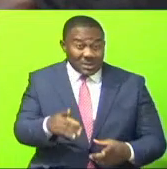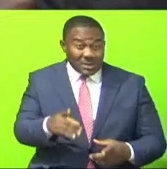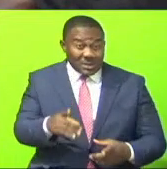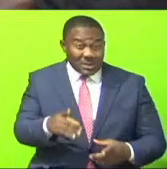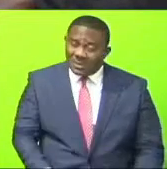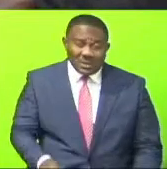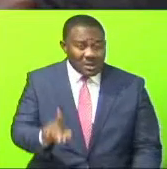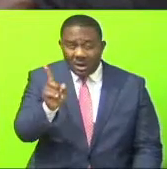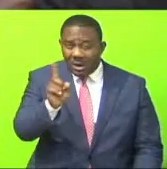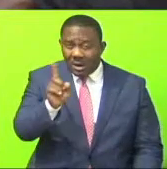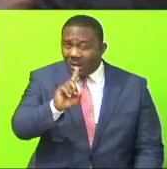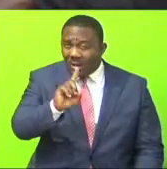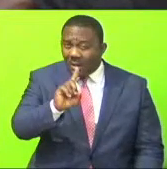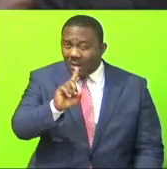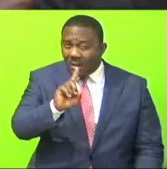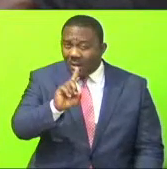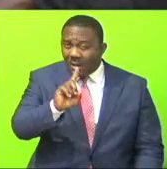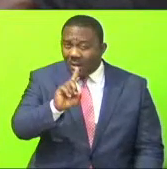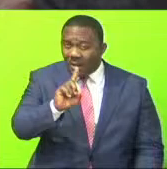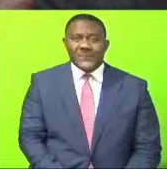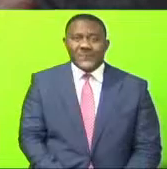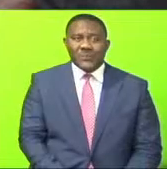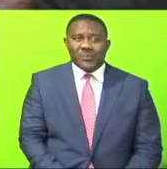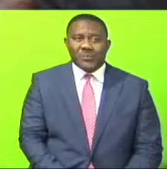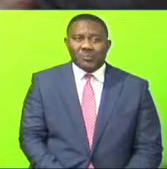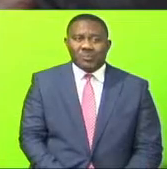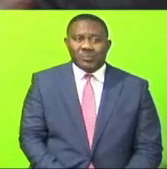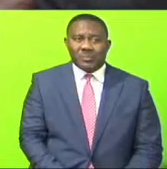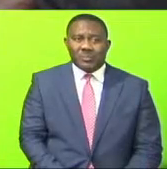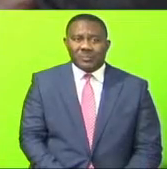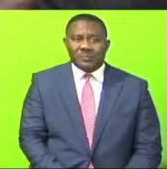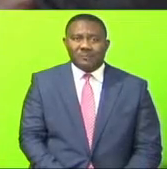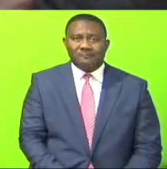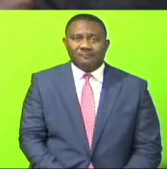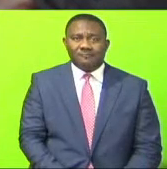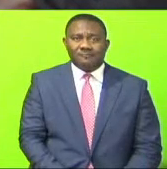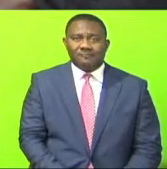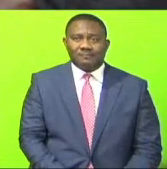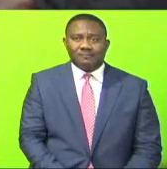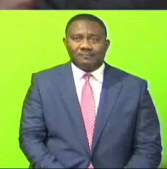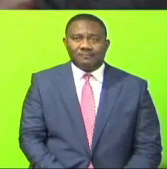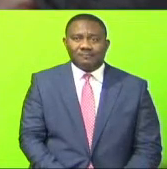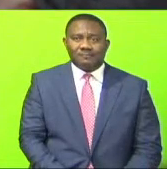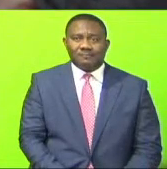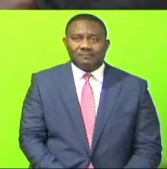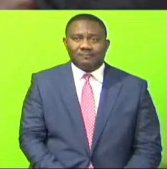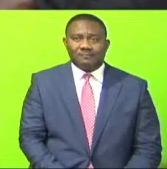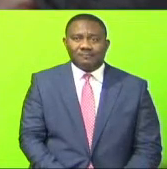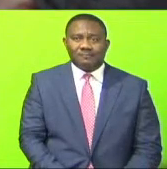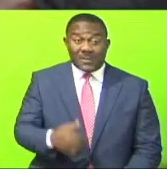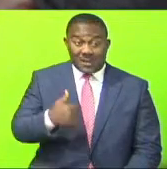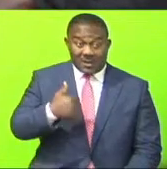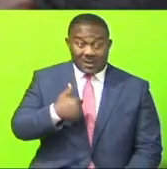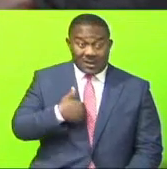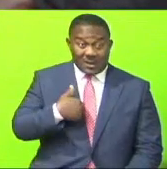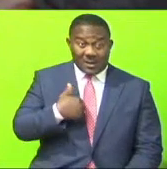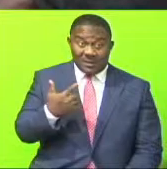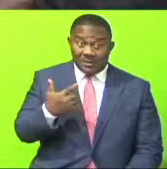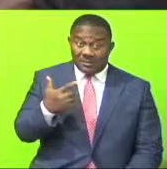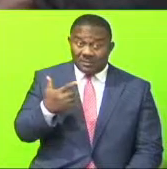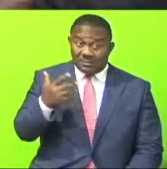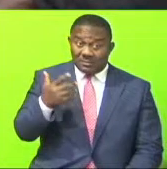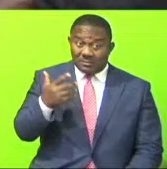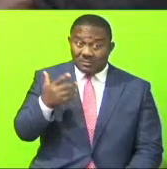Speaker. Oh, my God and King, deliver us. Deliver this. I am leaving this chamber. This is a very hollow